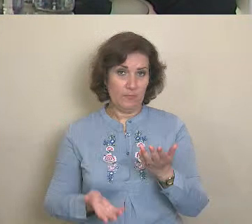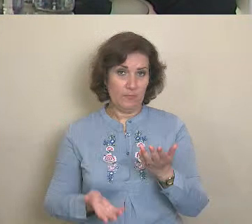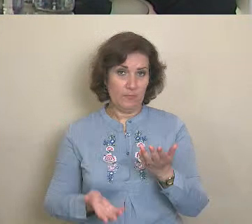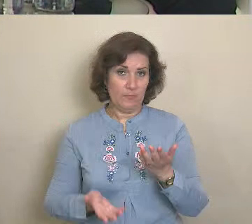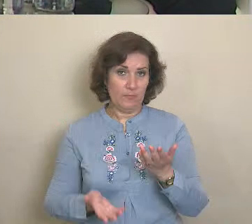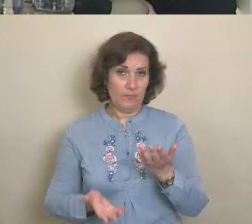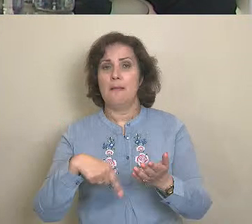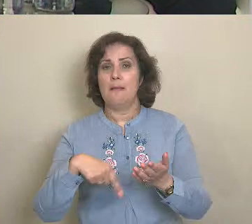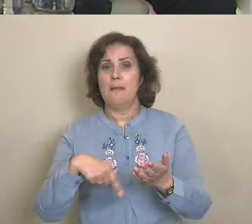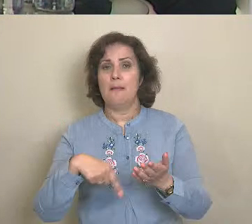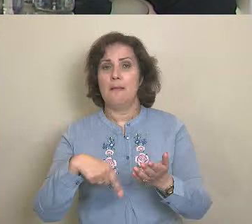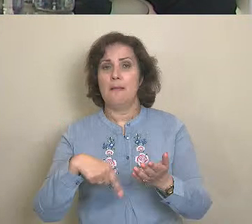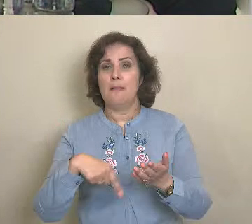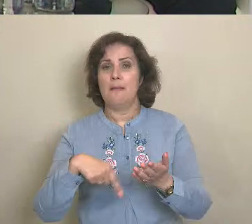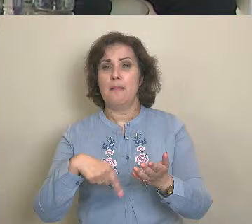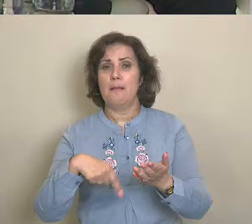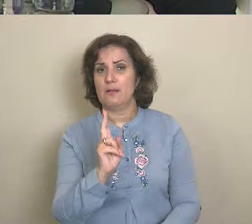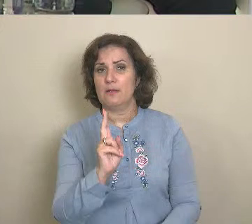appeals. If